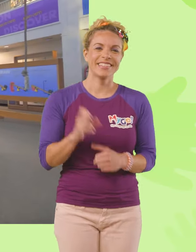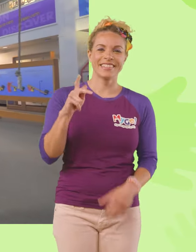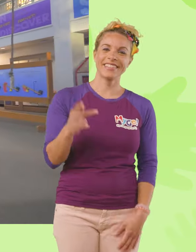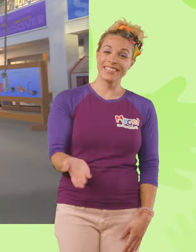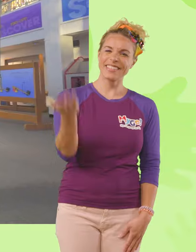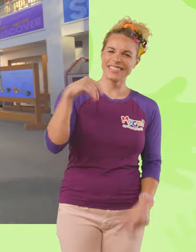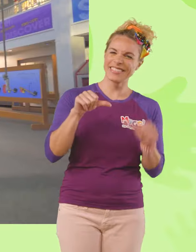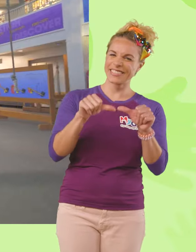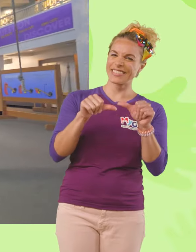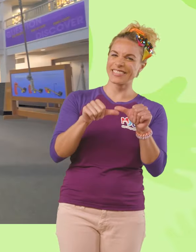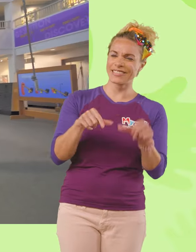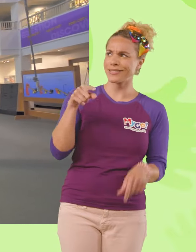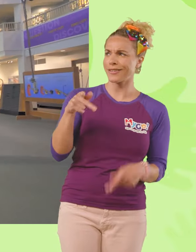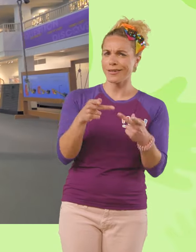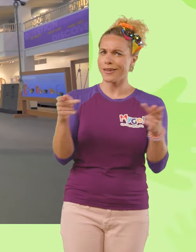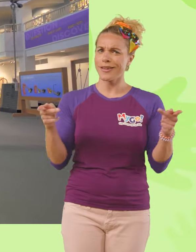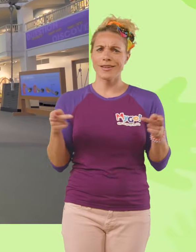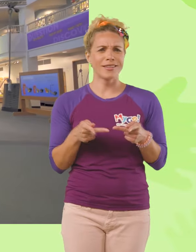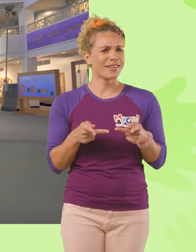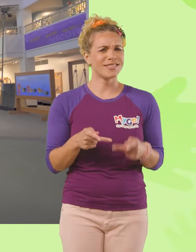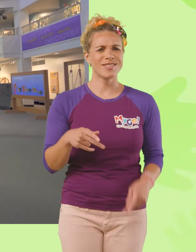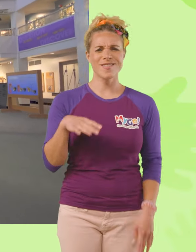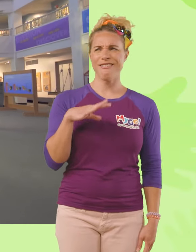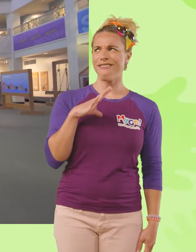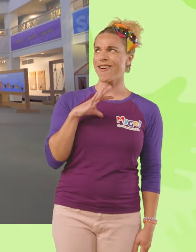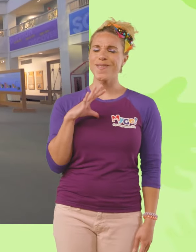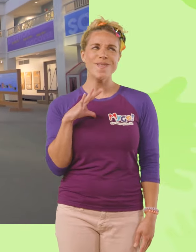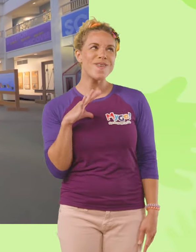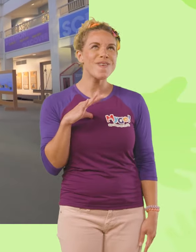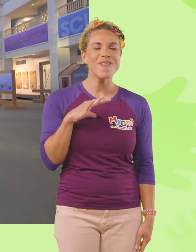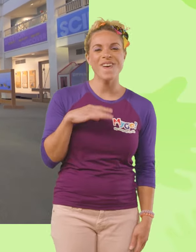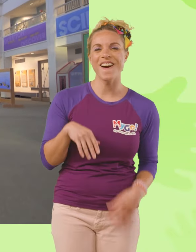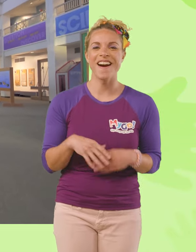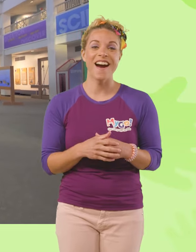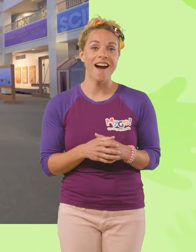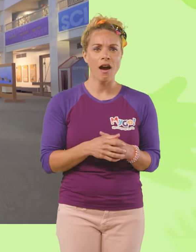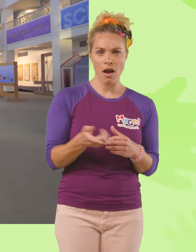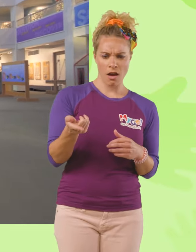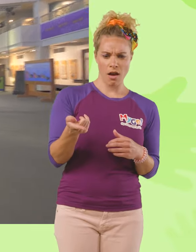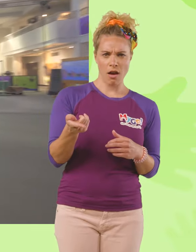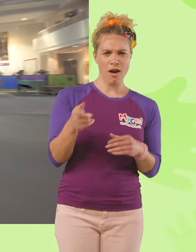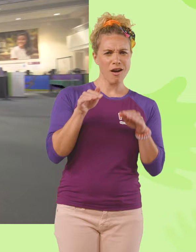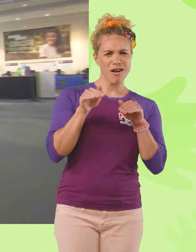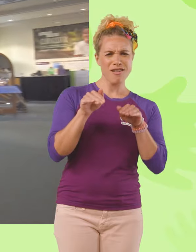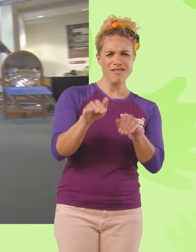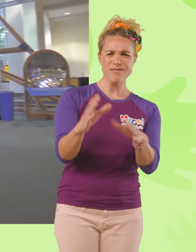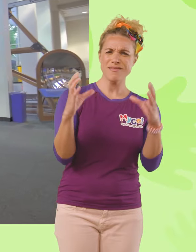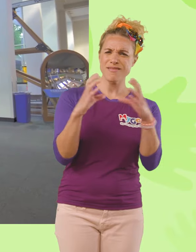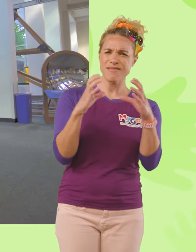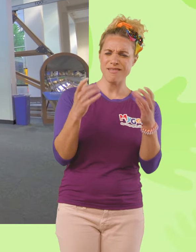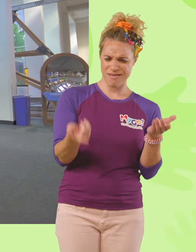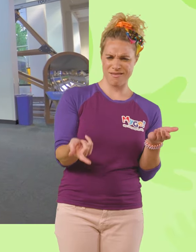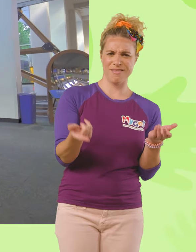All right. Let's continue on. This place is so cool. Hey, what's this? This